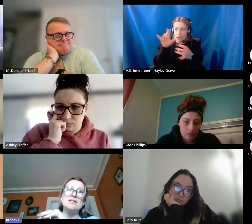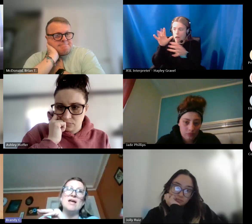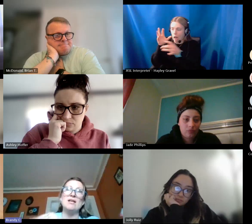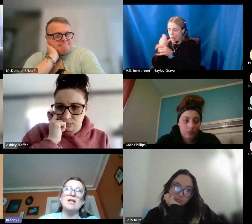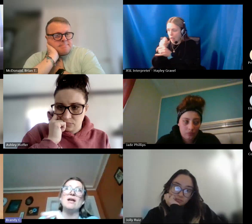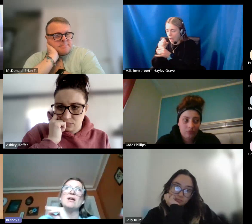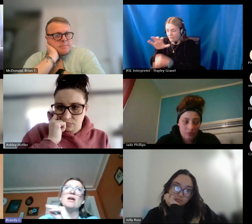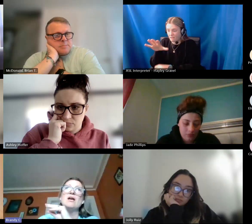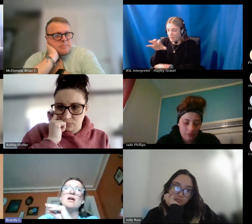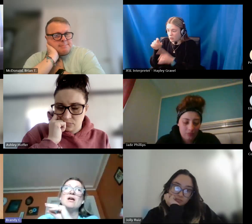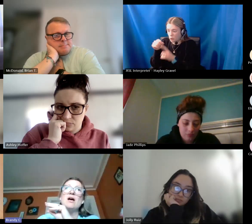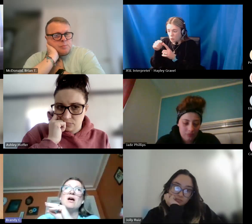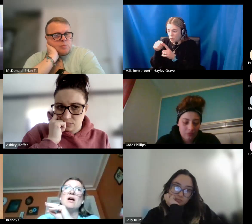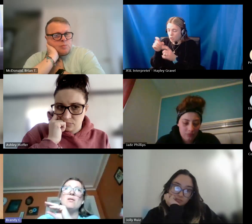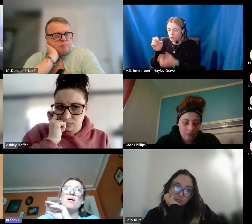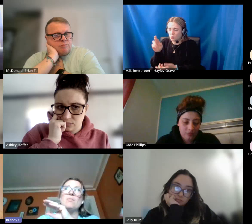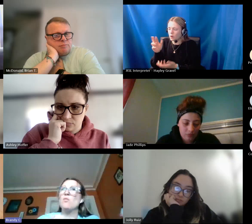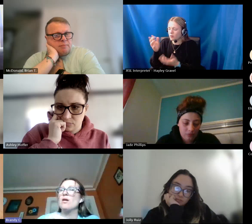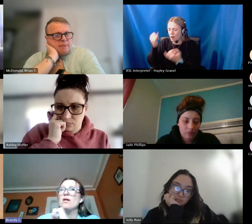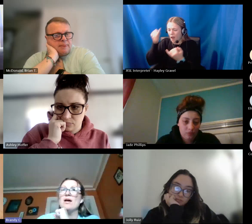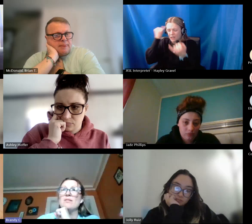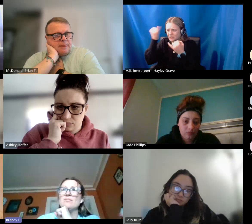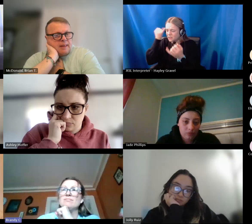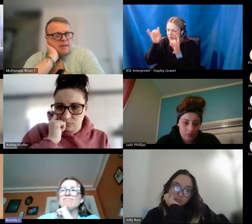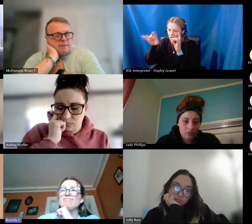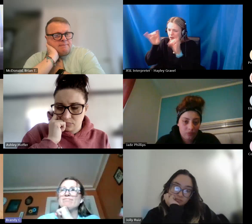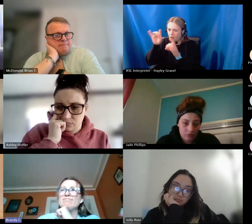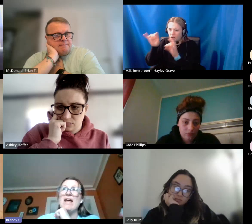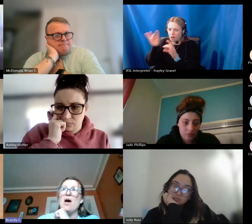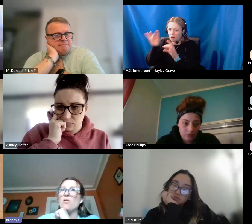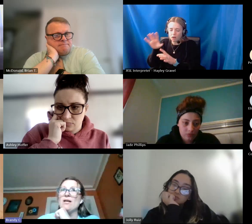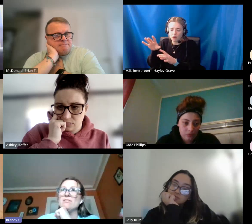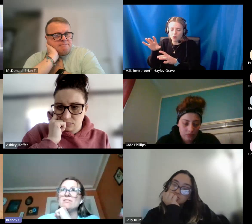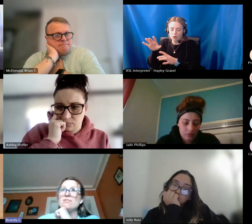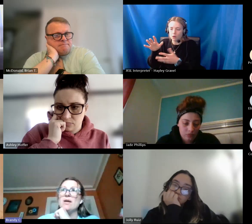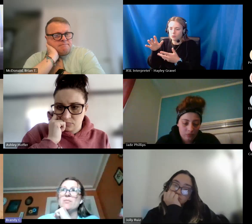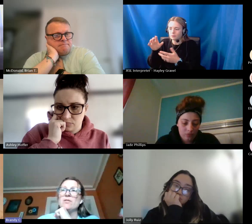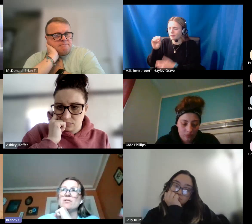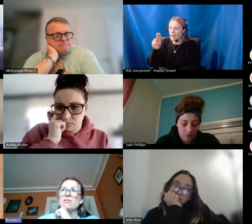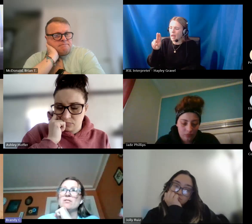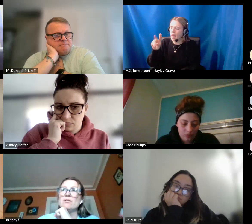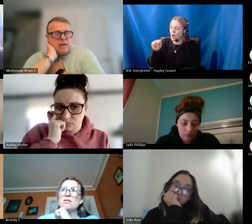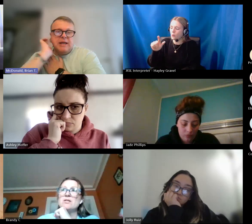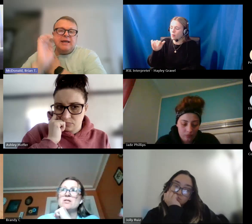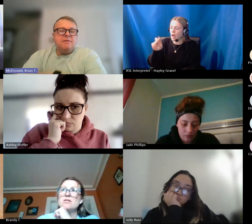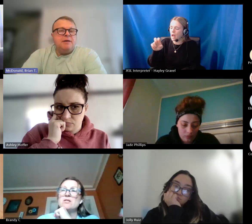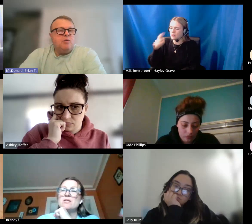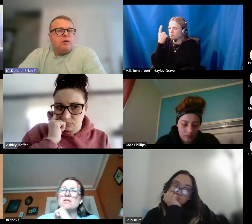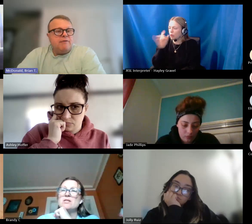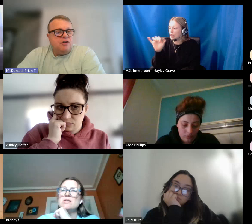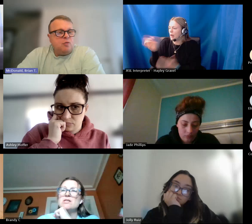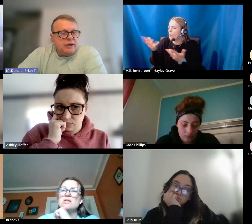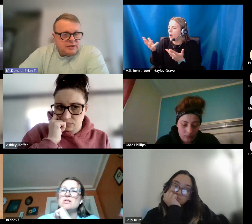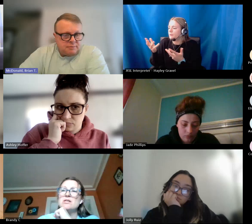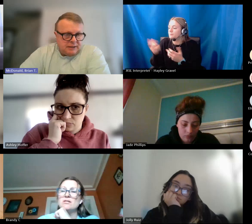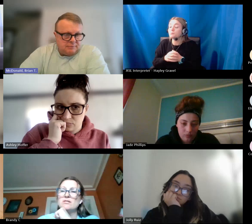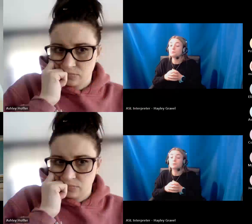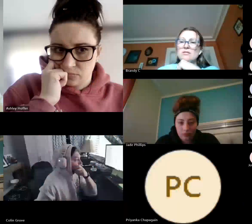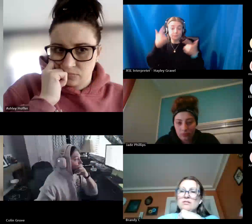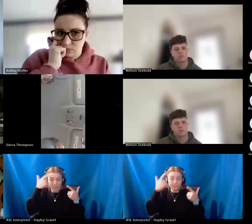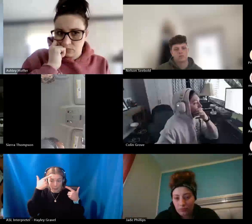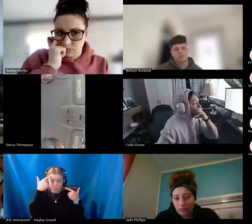our ideas and like or an outline type? It can be whatever you want